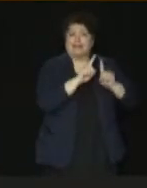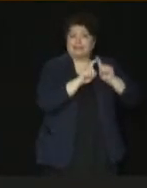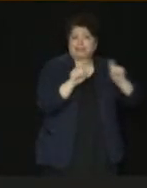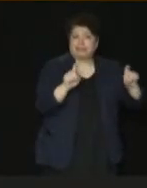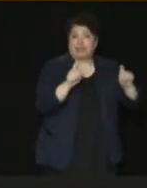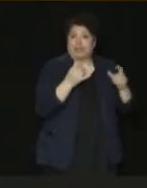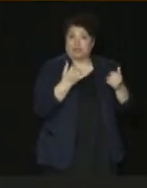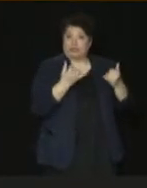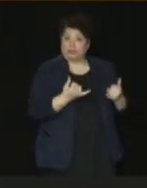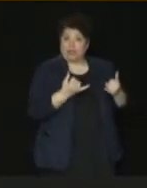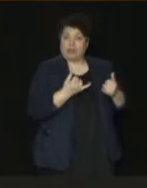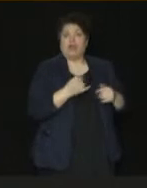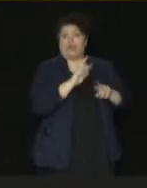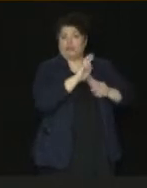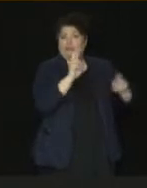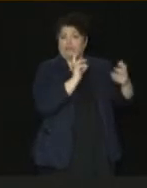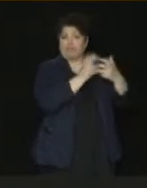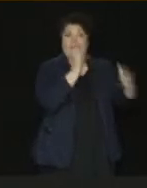term.